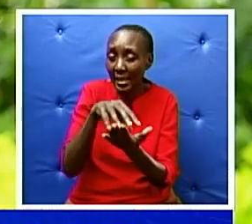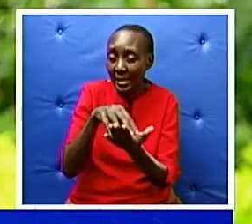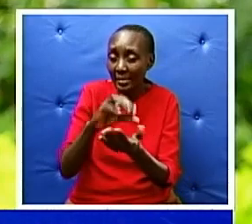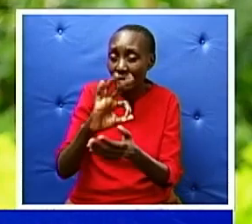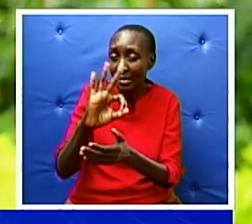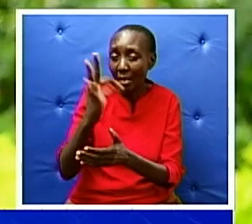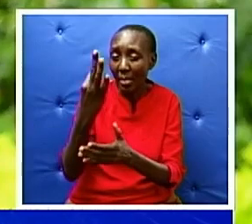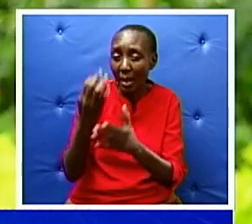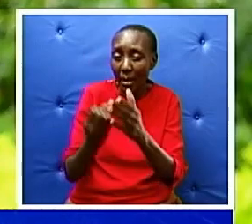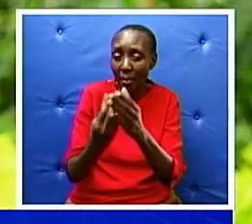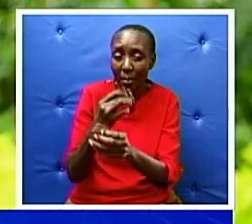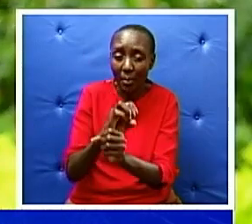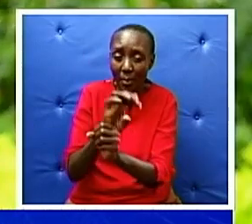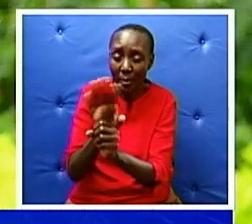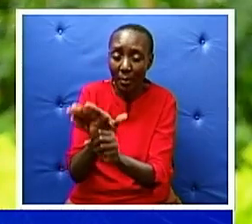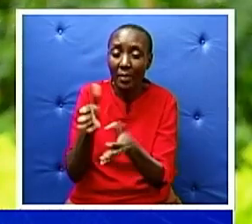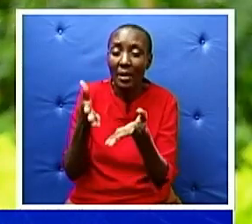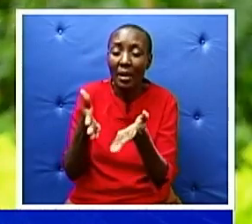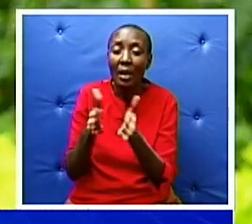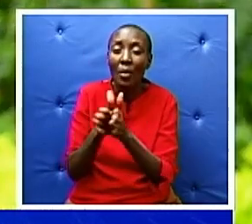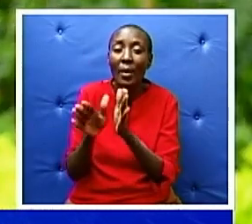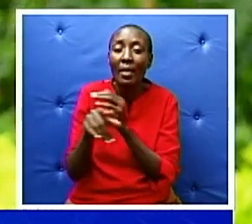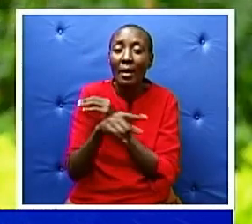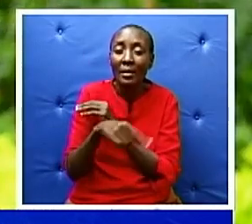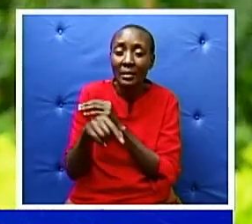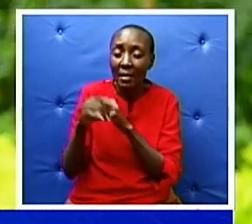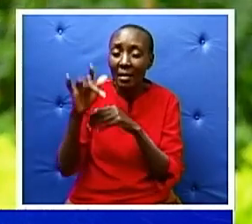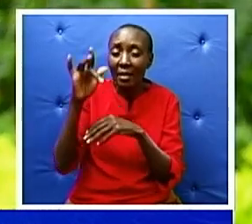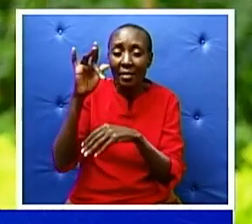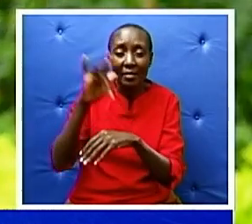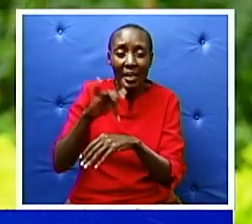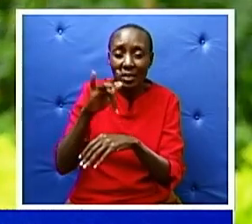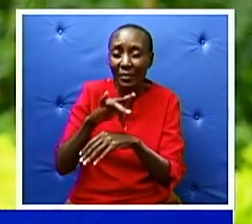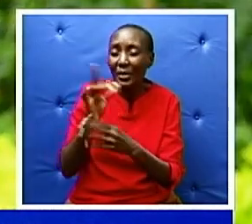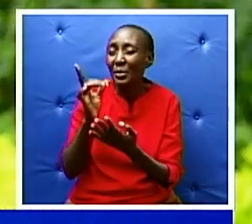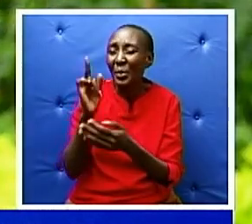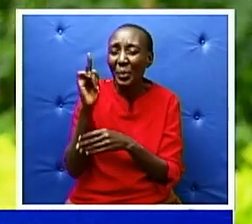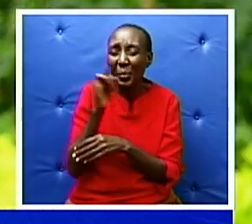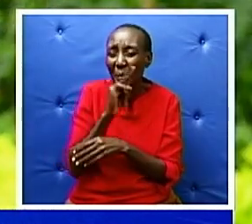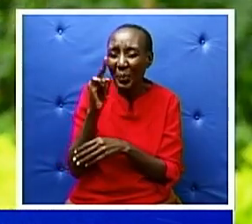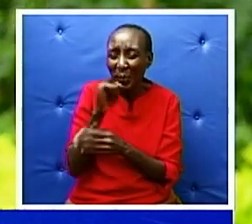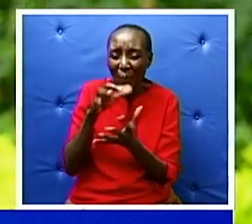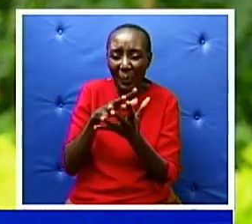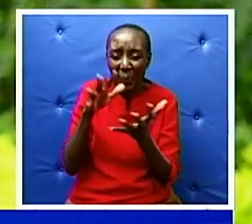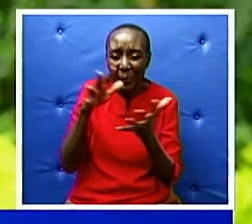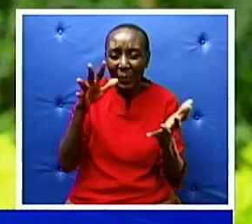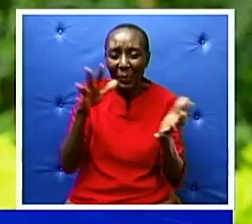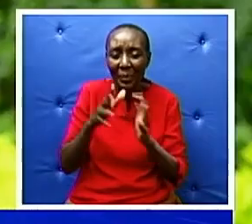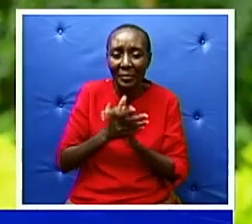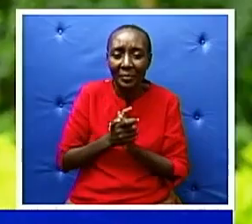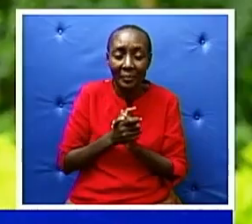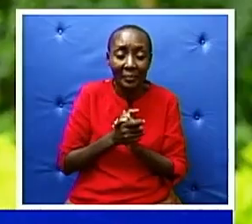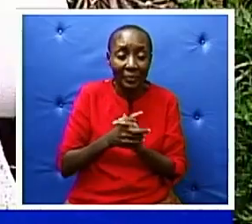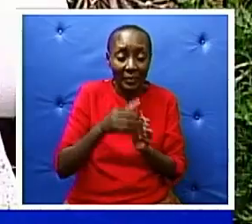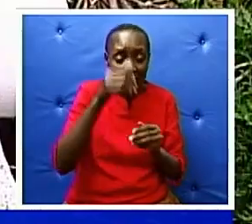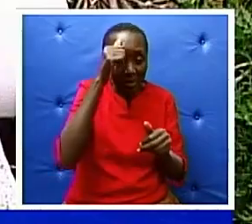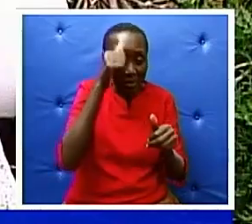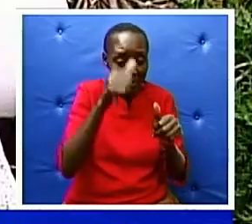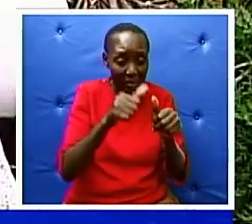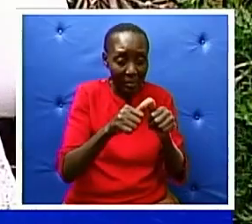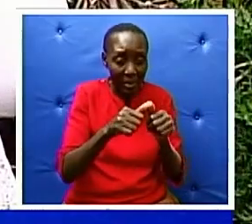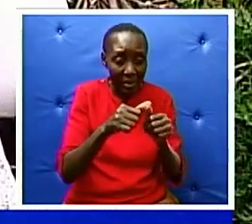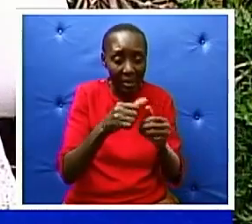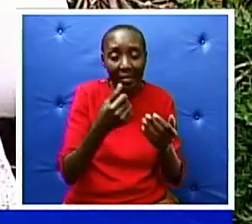wave is here. The infections are, we have surging numbers. Well, you will remember that the last time I was